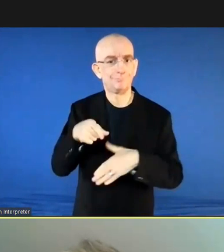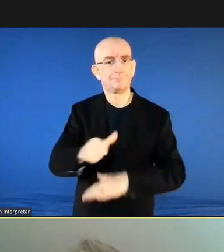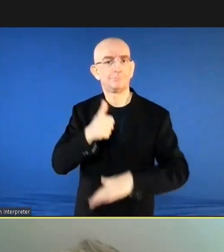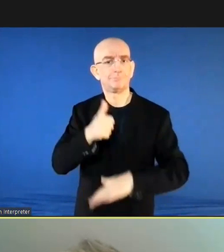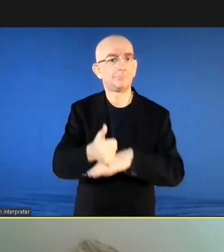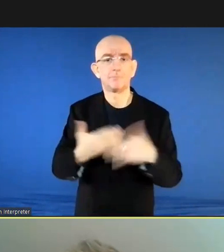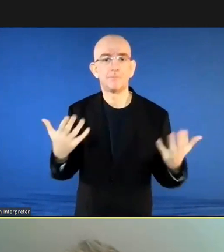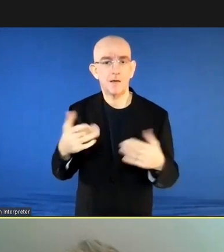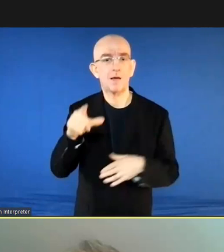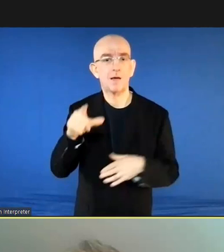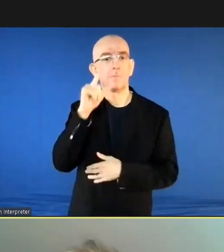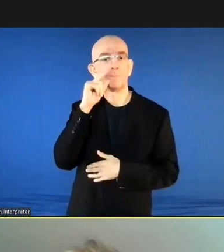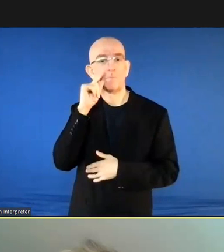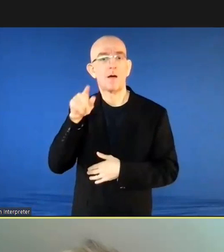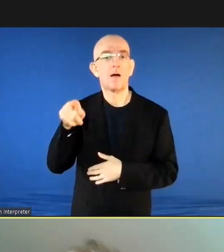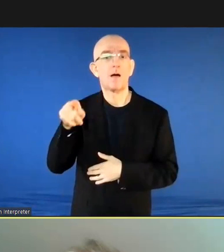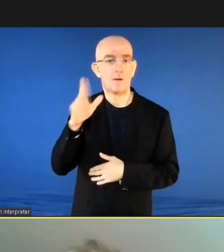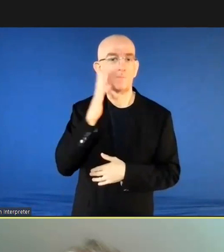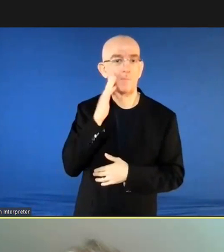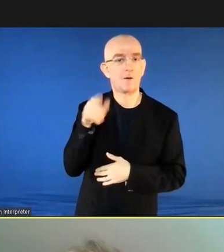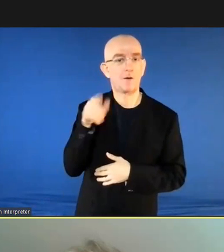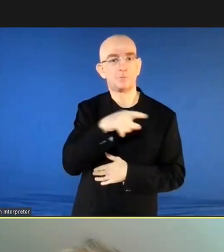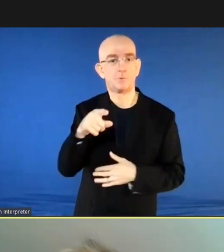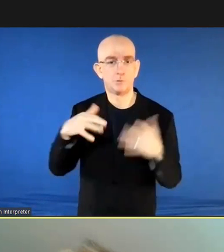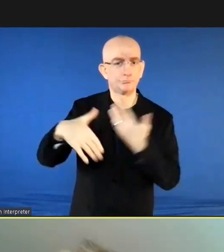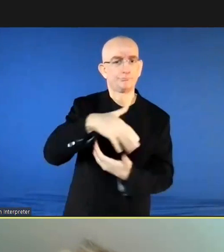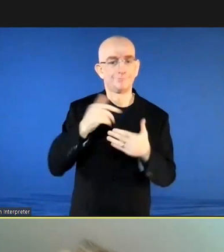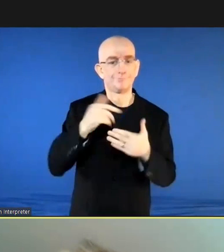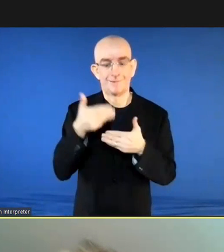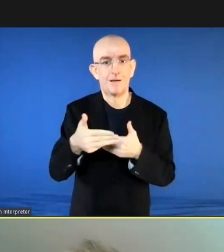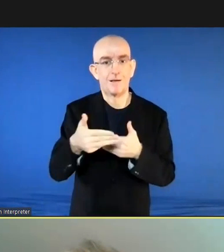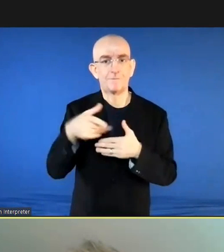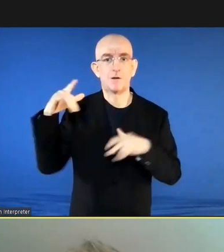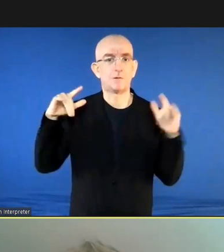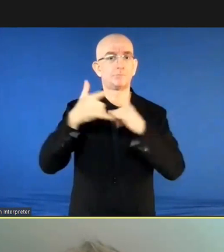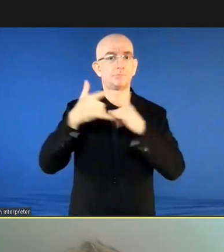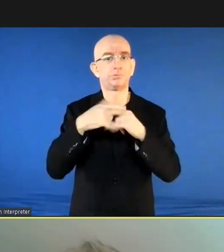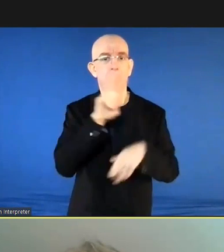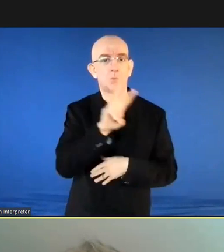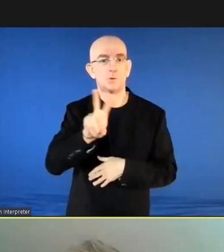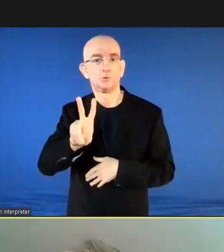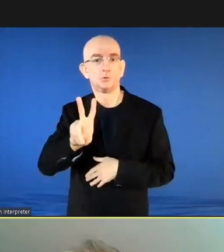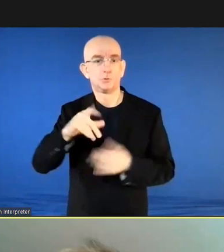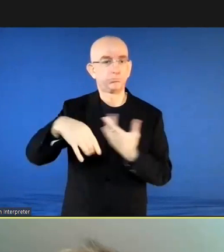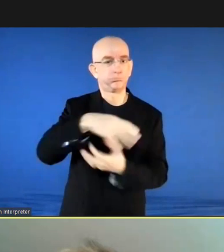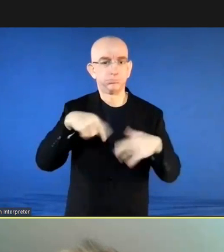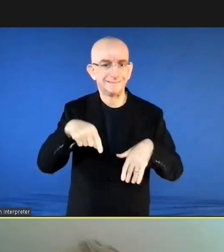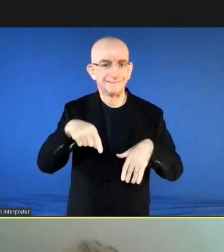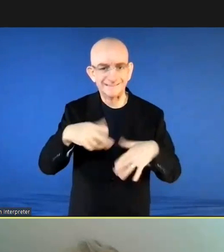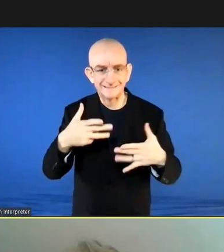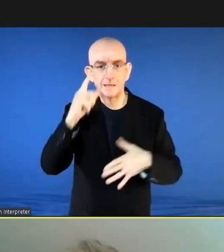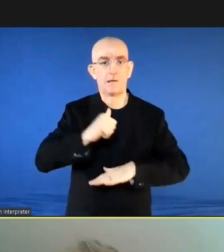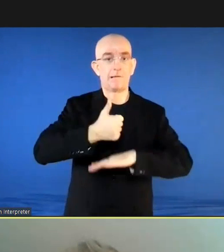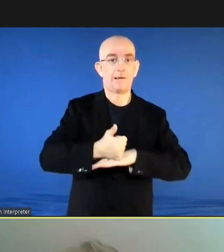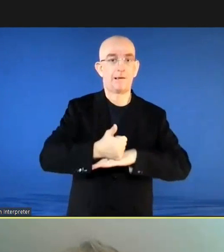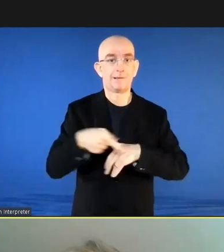world's largest NGO working with deaf children, their parents, and the professionals who support them. Although our trust